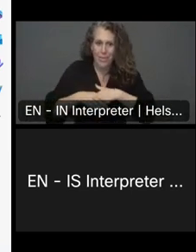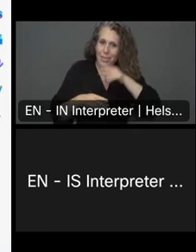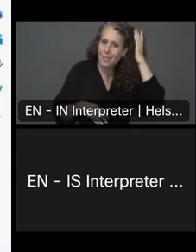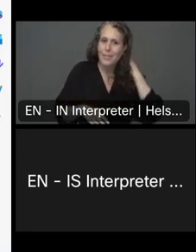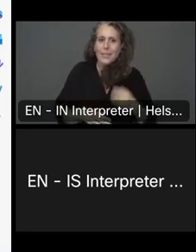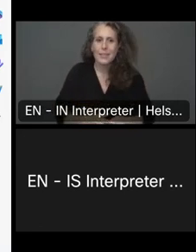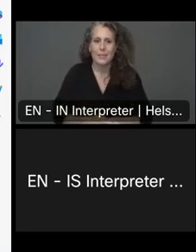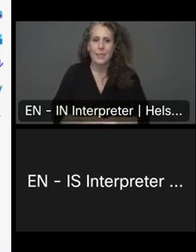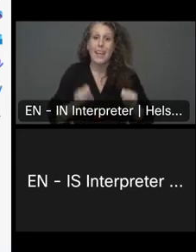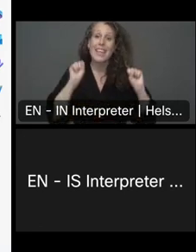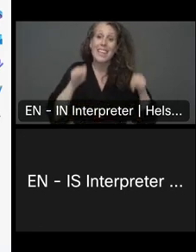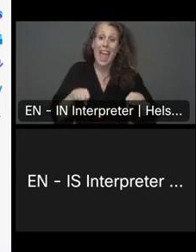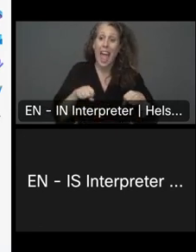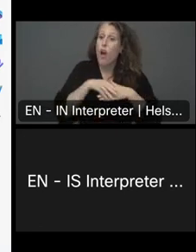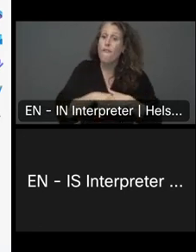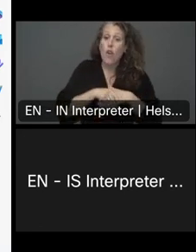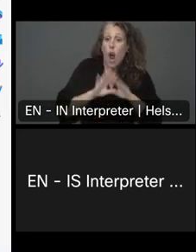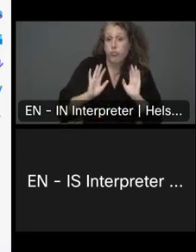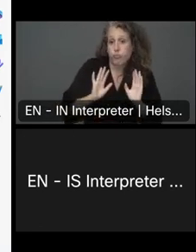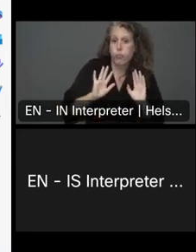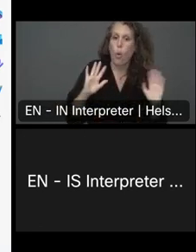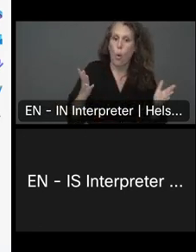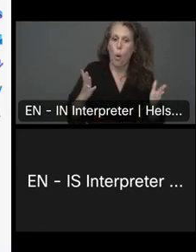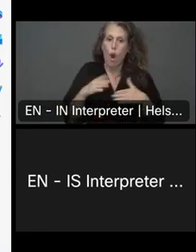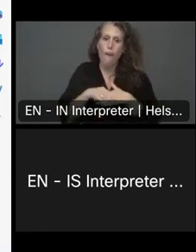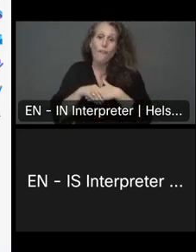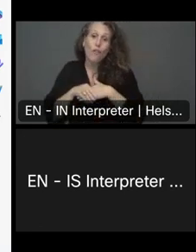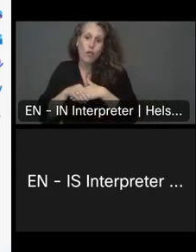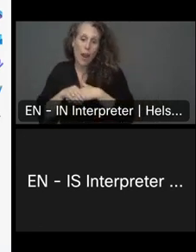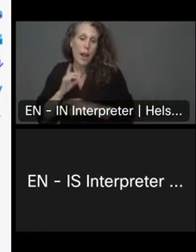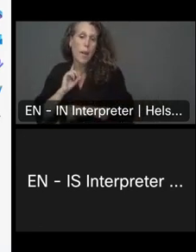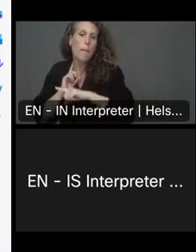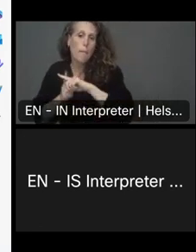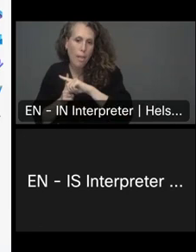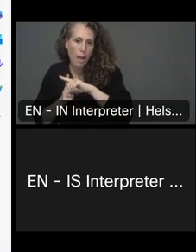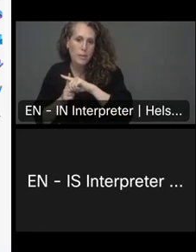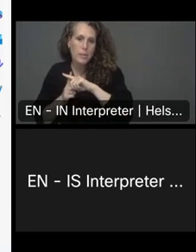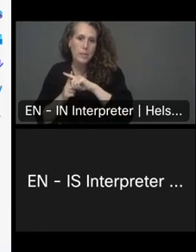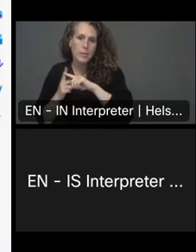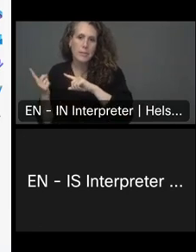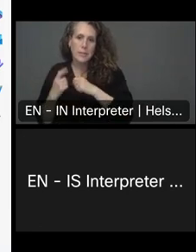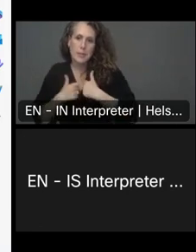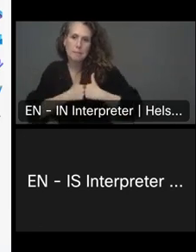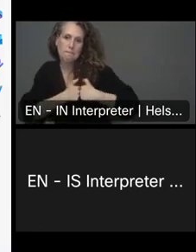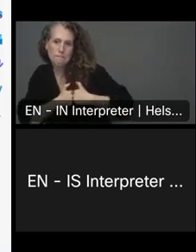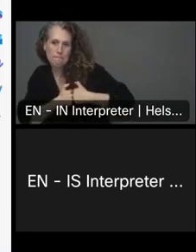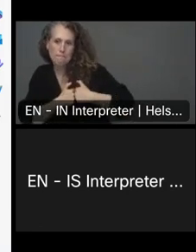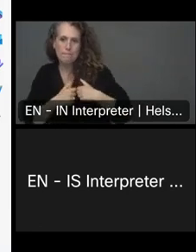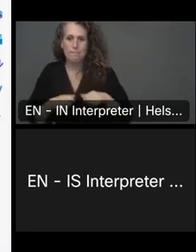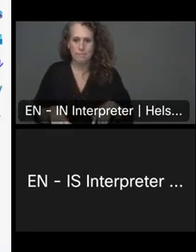friend plus what's sometimes called an friend, as in, grandma, I'd like you to meet my